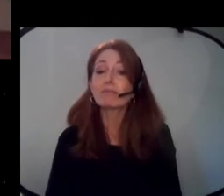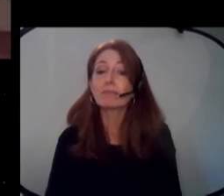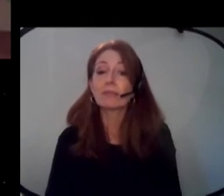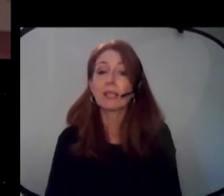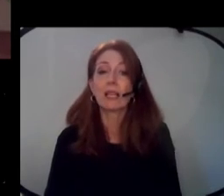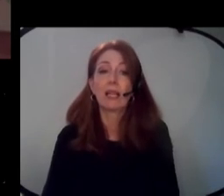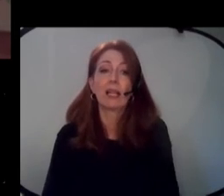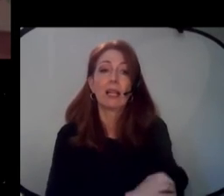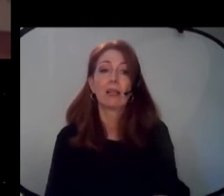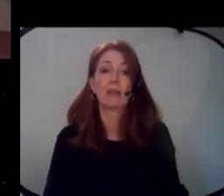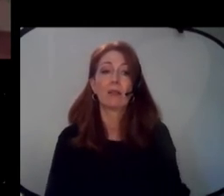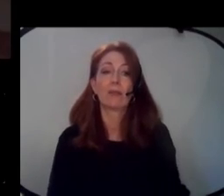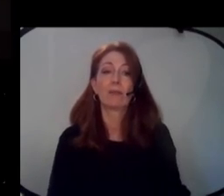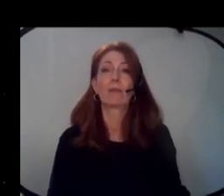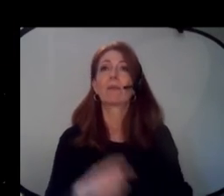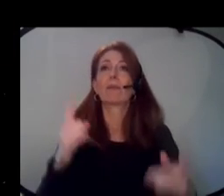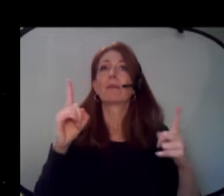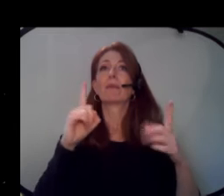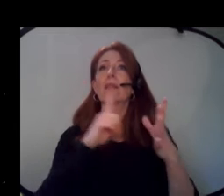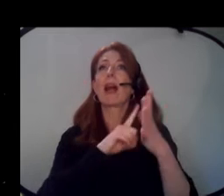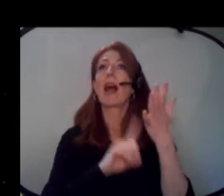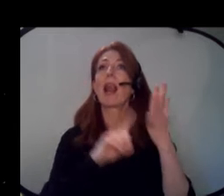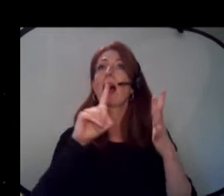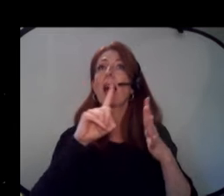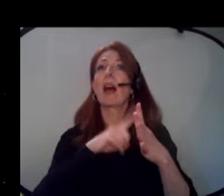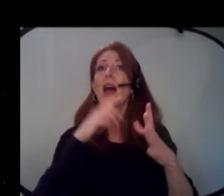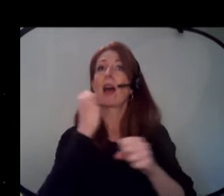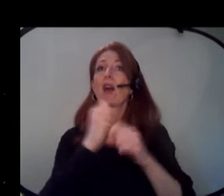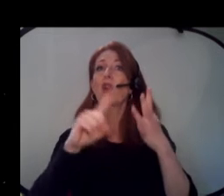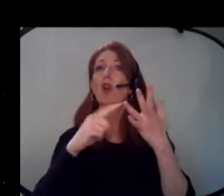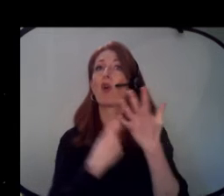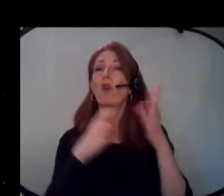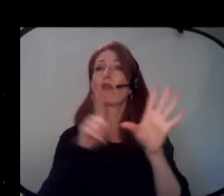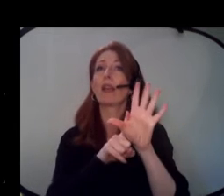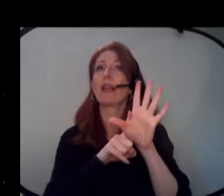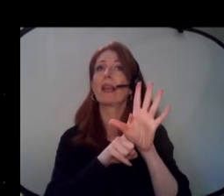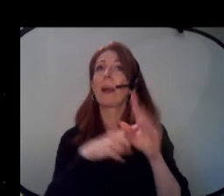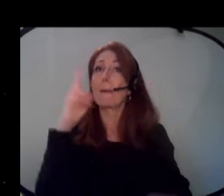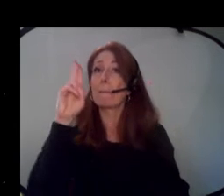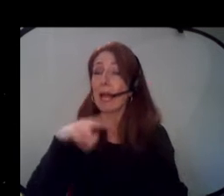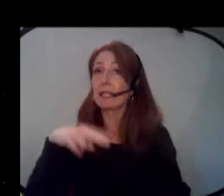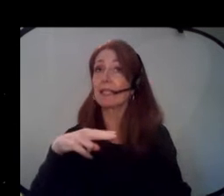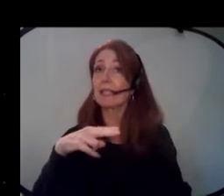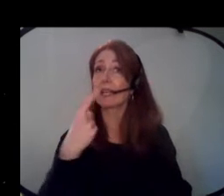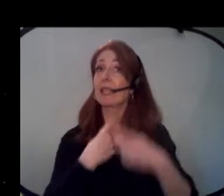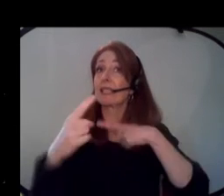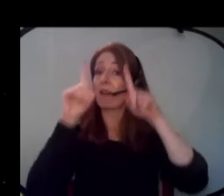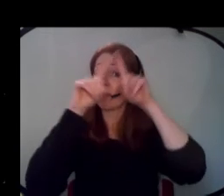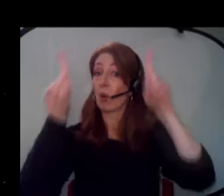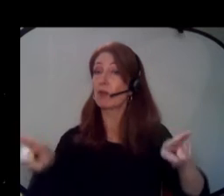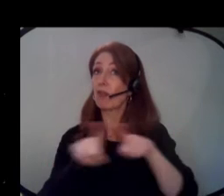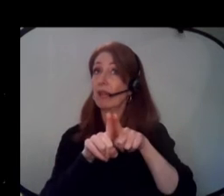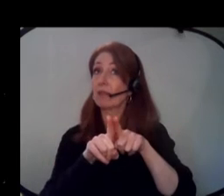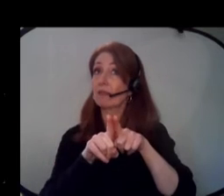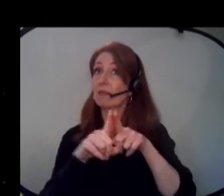It is her allegory of painting, which is believed to be a self-portrait. Catherine, maybe you could set the scene for us a bit by telling